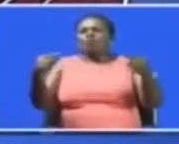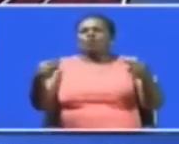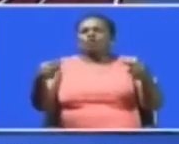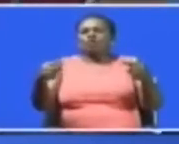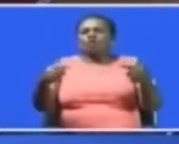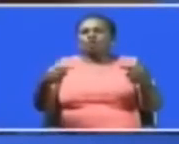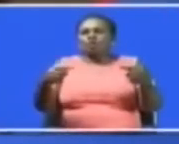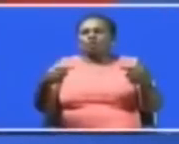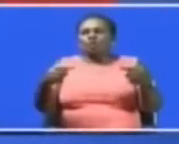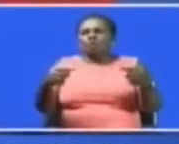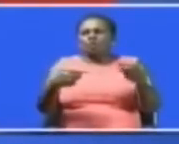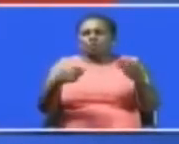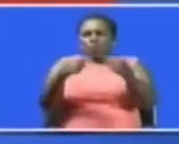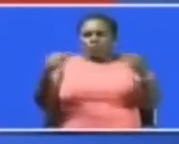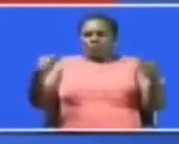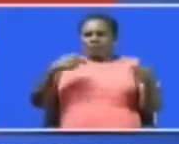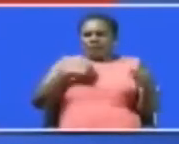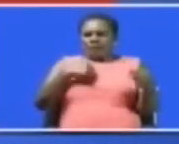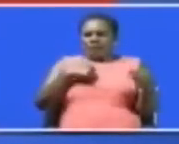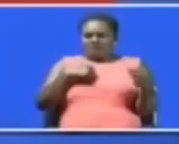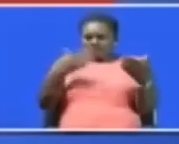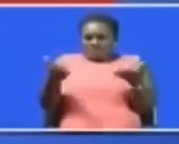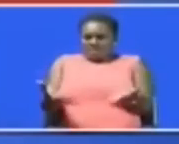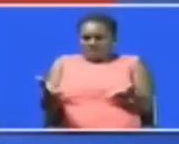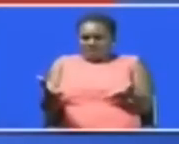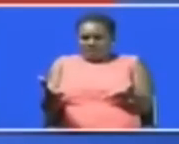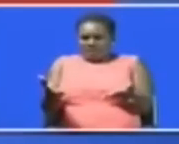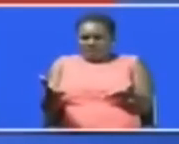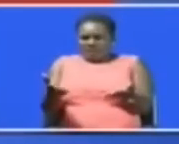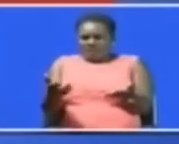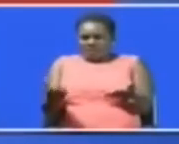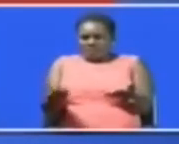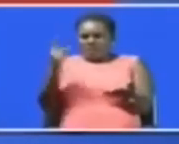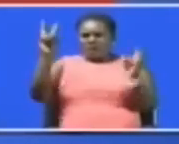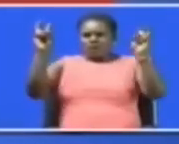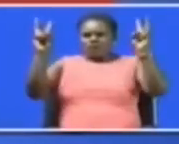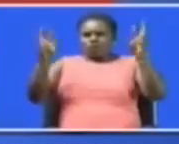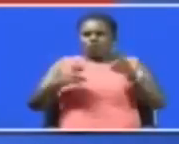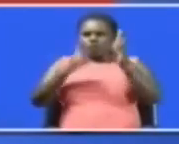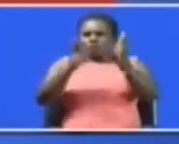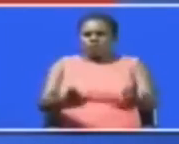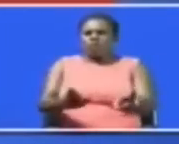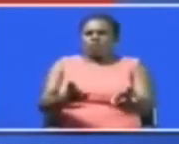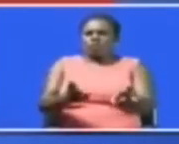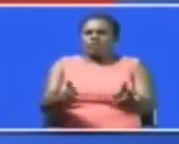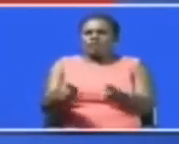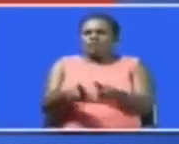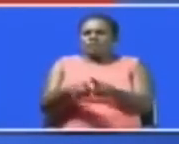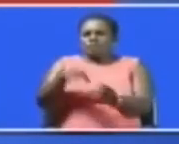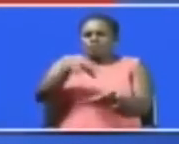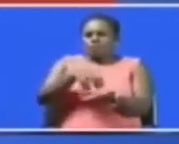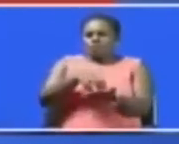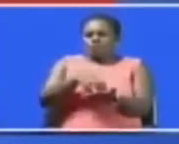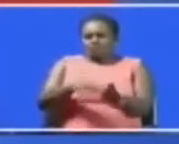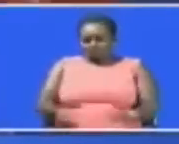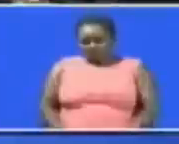side did the same. But for me, I had the courage to sit in the House and raise issues about how that report was written and the contents